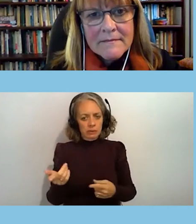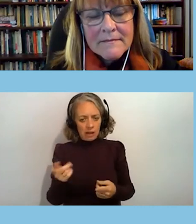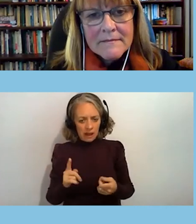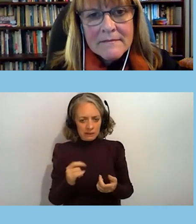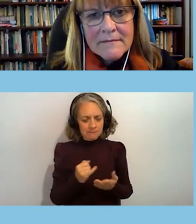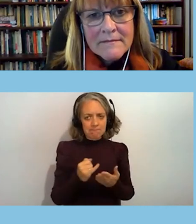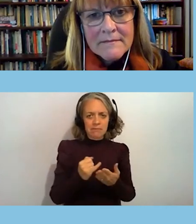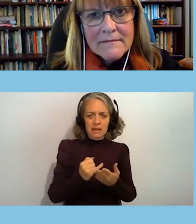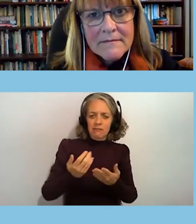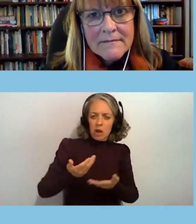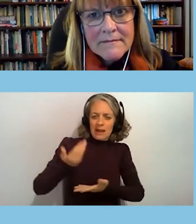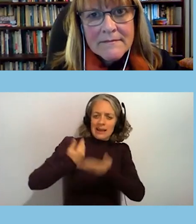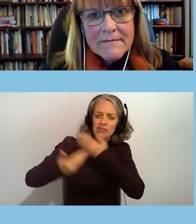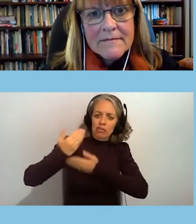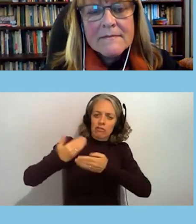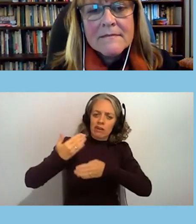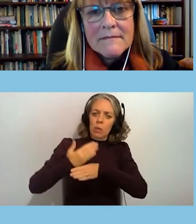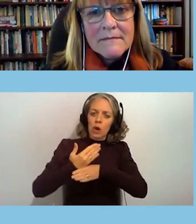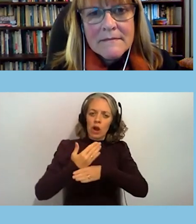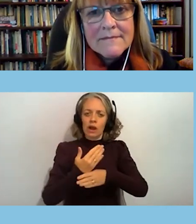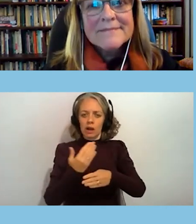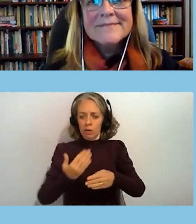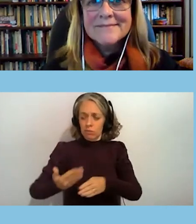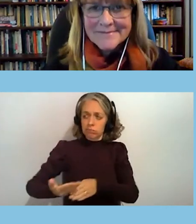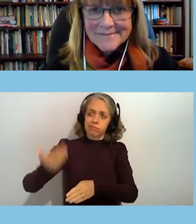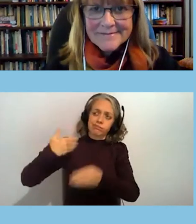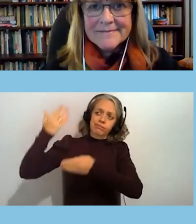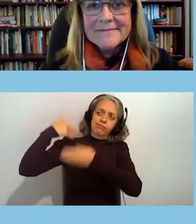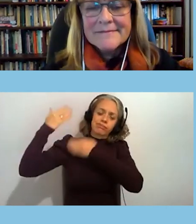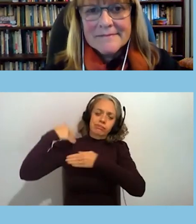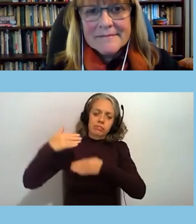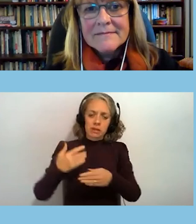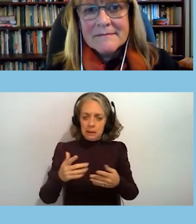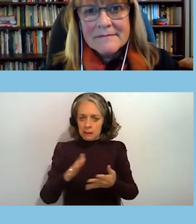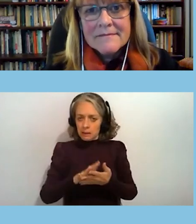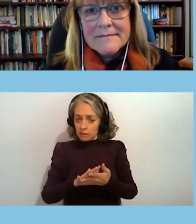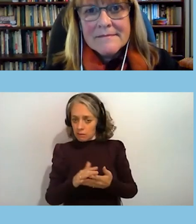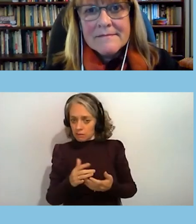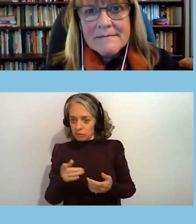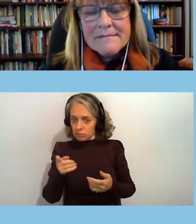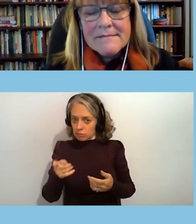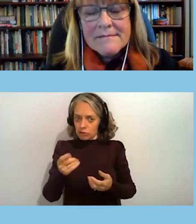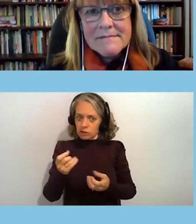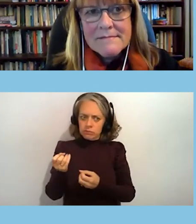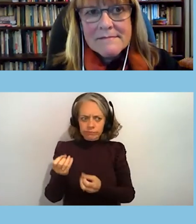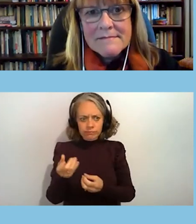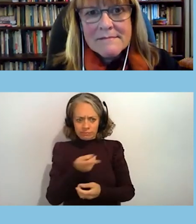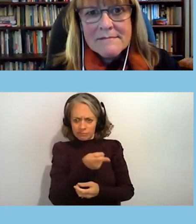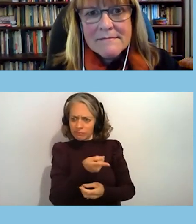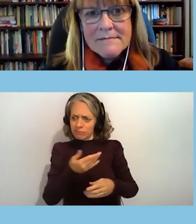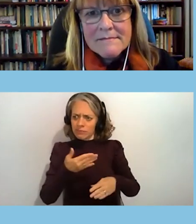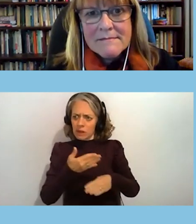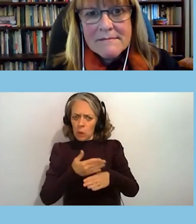of historic works of video art, early works of video art. Mm. Makes a really compelling argument for how these works were sort